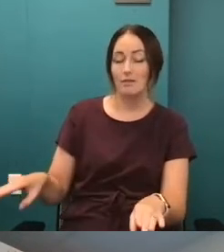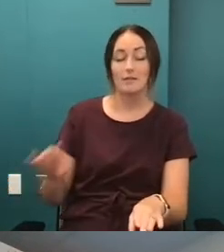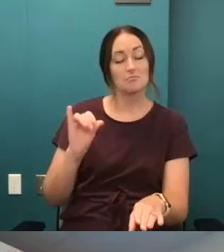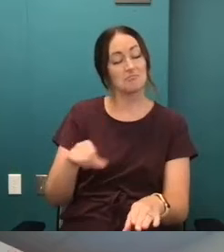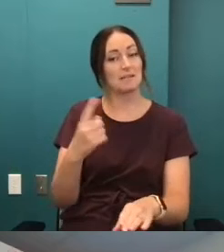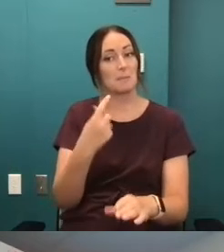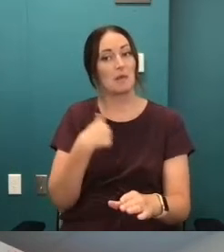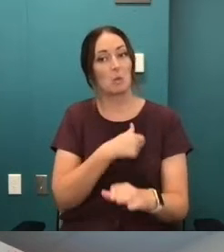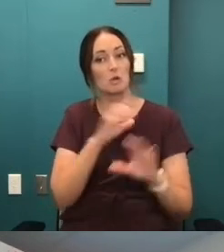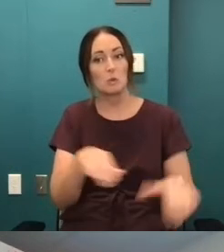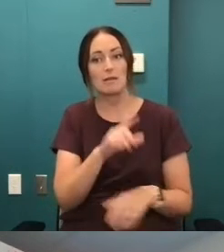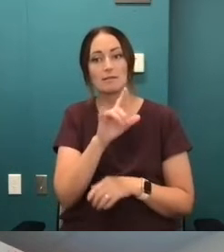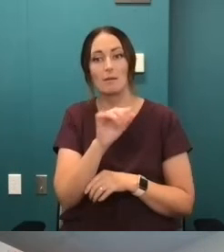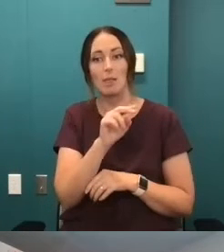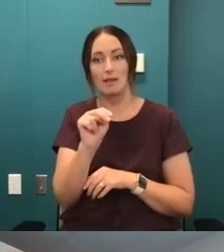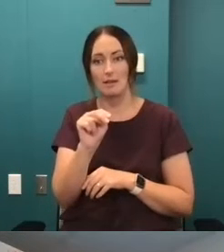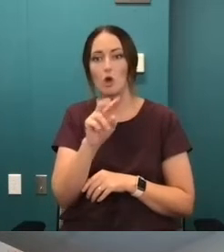I have done this several times.